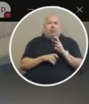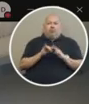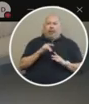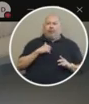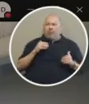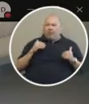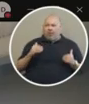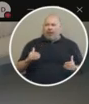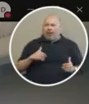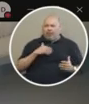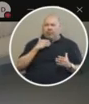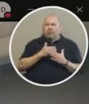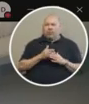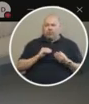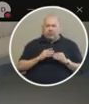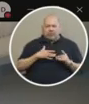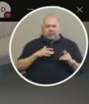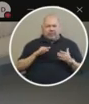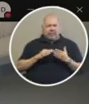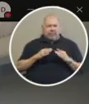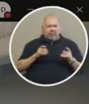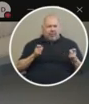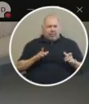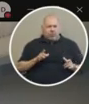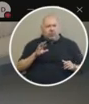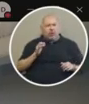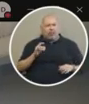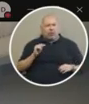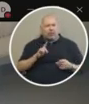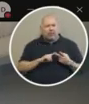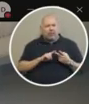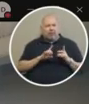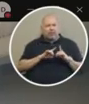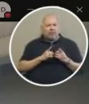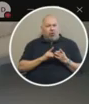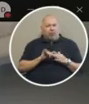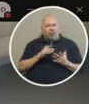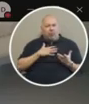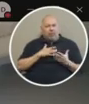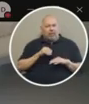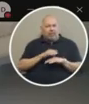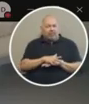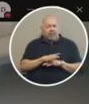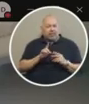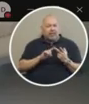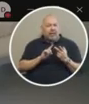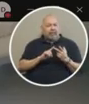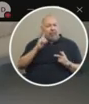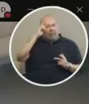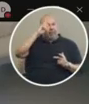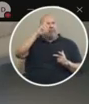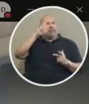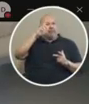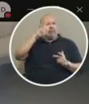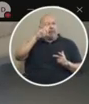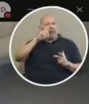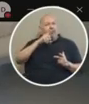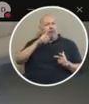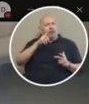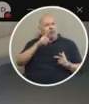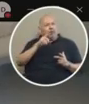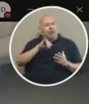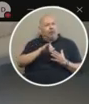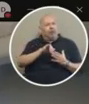moving forward, we'll have good discussions with the city manager, Robert, and the department that will be affected. Thinking along those